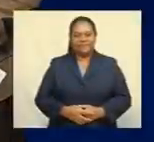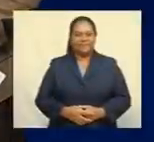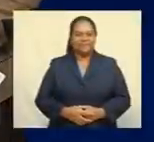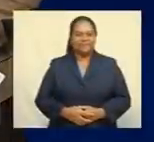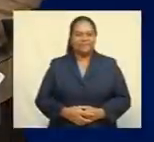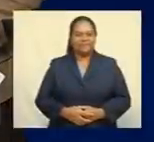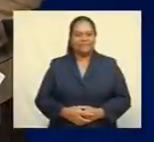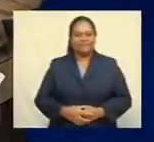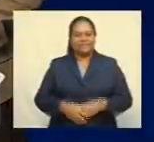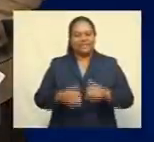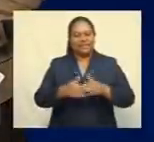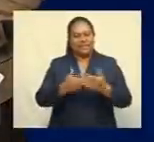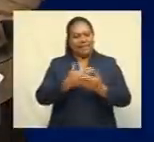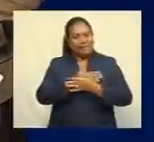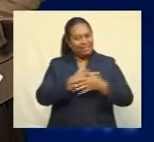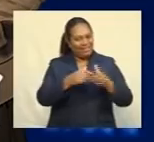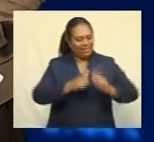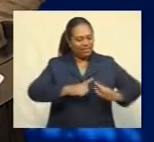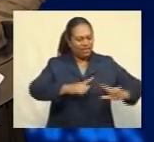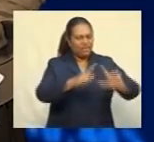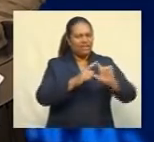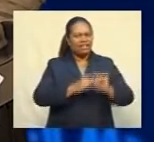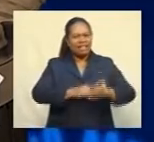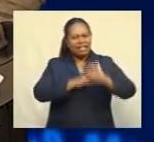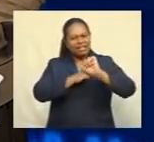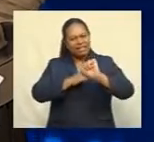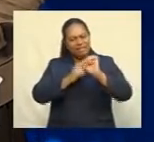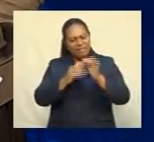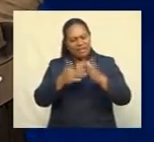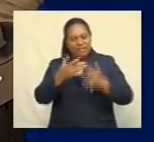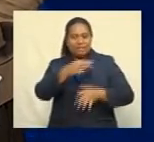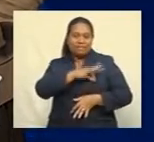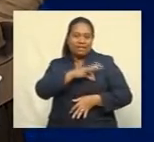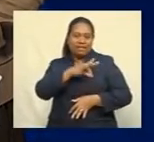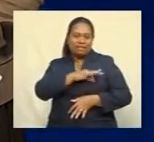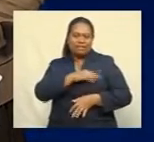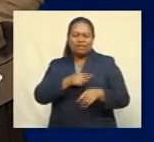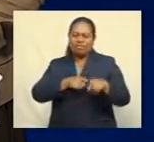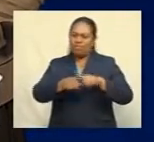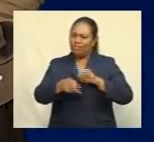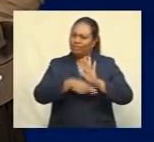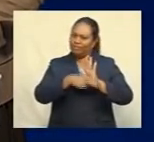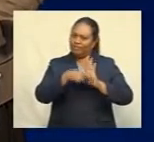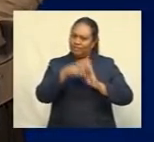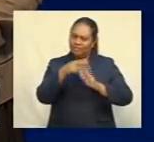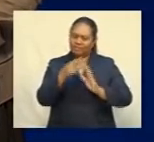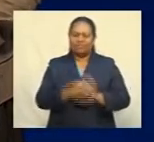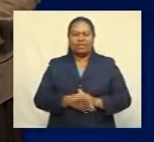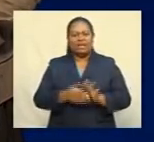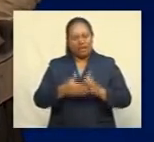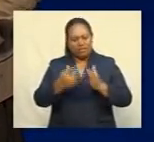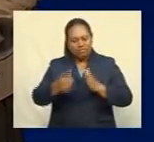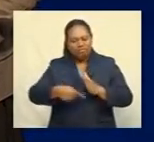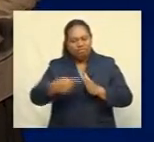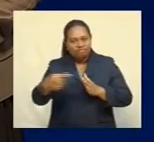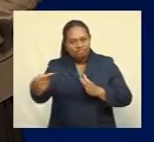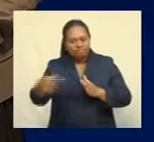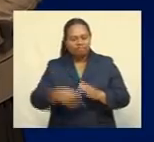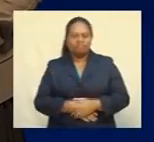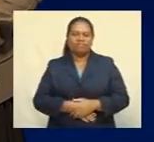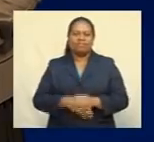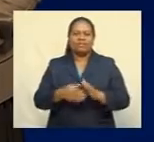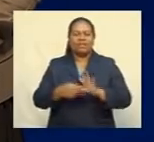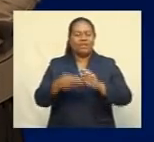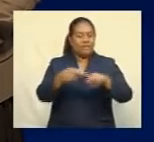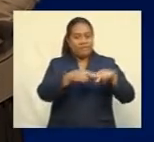The Love Our Locals campaign has benefited many hotels. However, occupancy rates continue to fluctuate. The Fiji Hotel